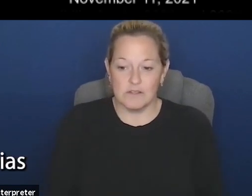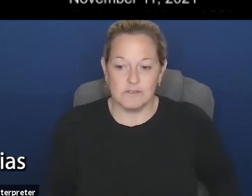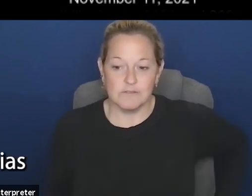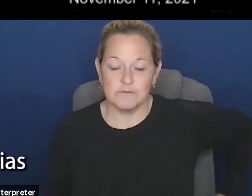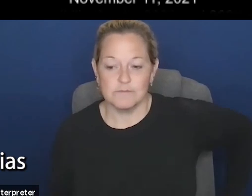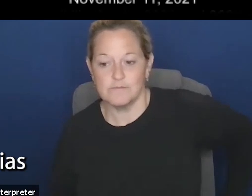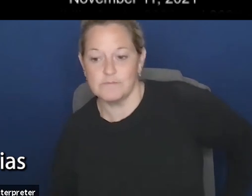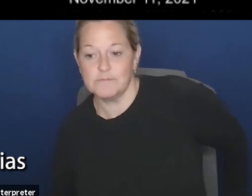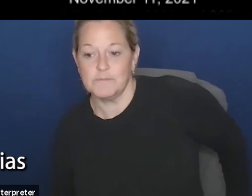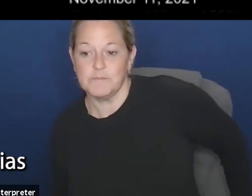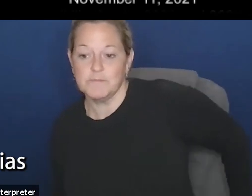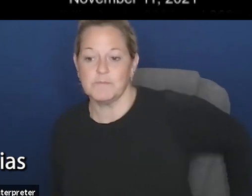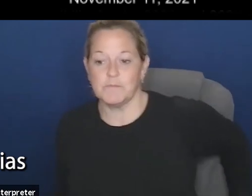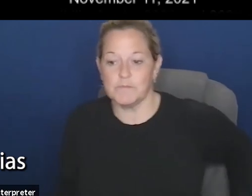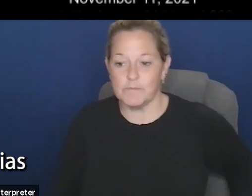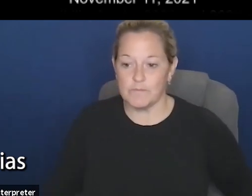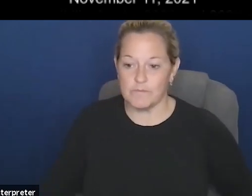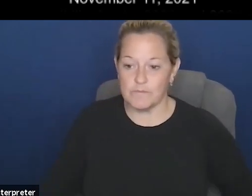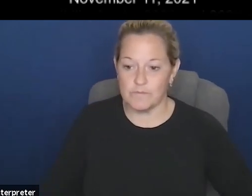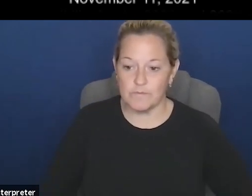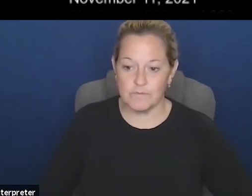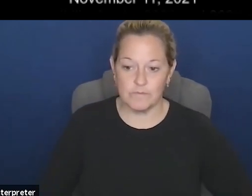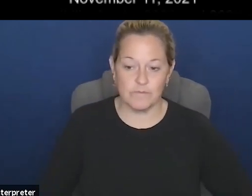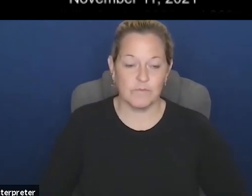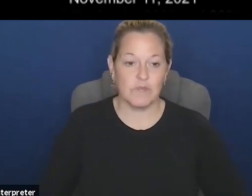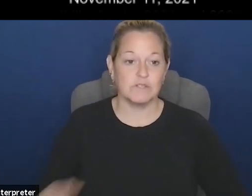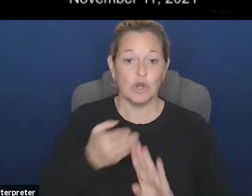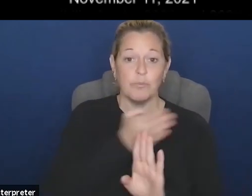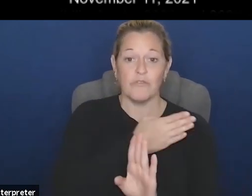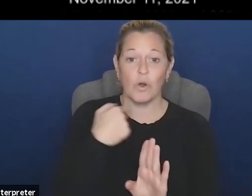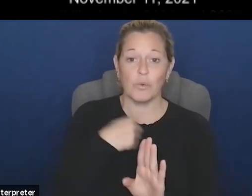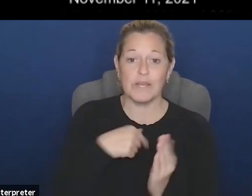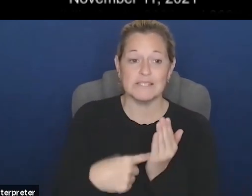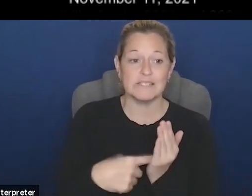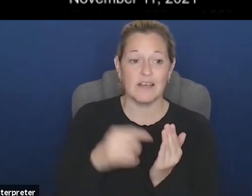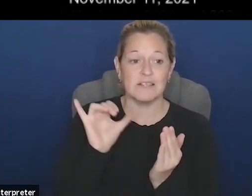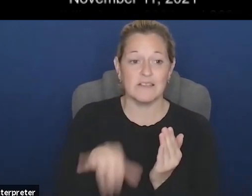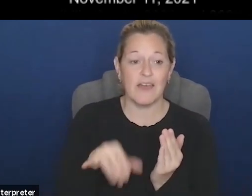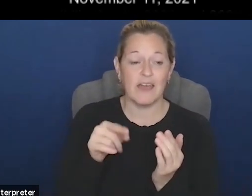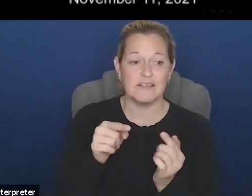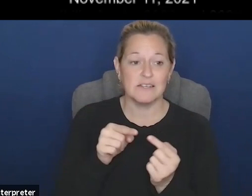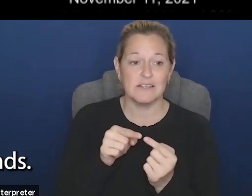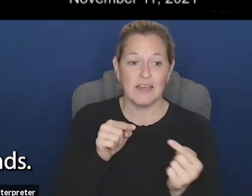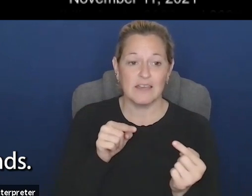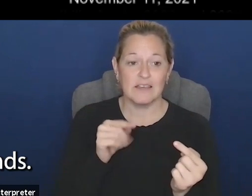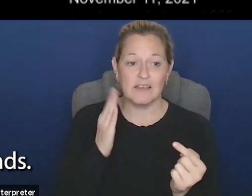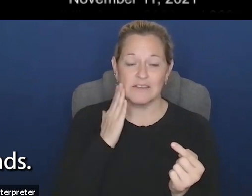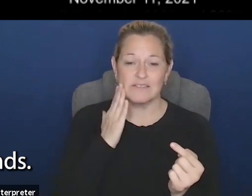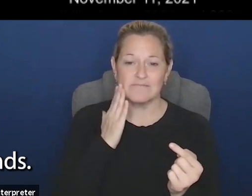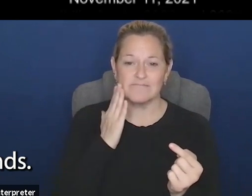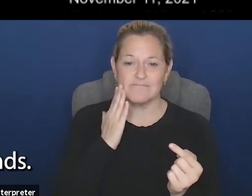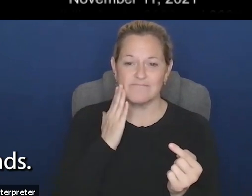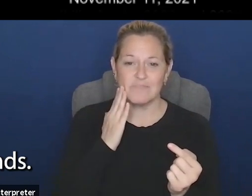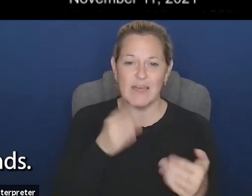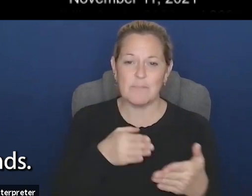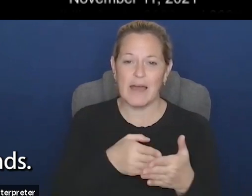So before we talk about unconscious bias and as it relates to disability and accessibility in STEM, I actually just want to